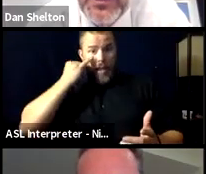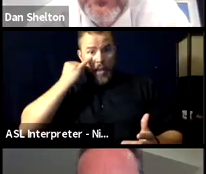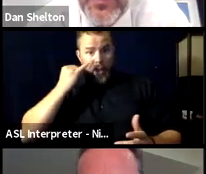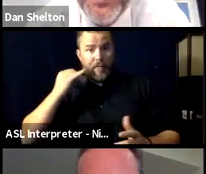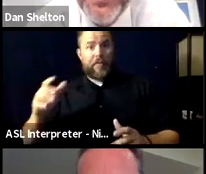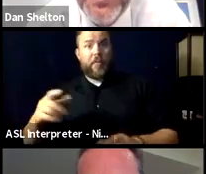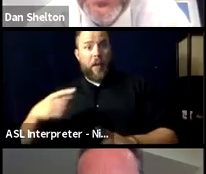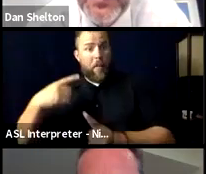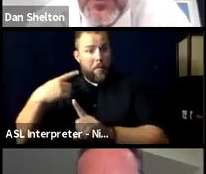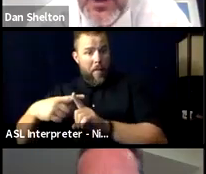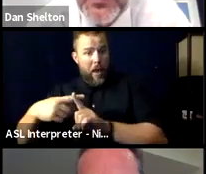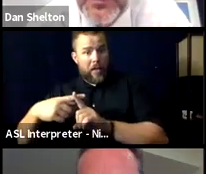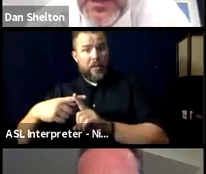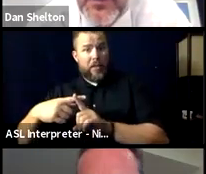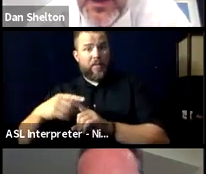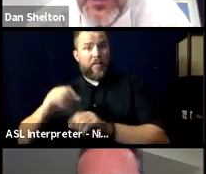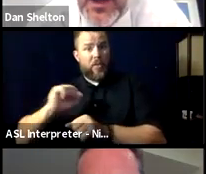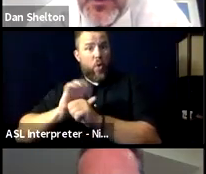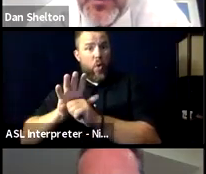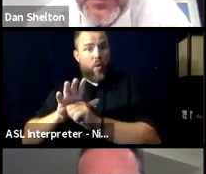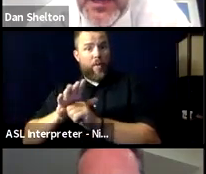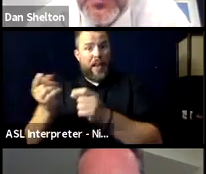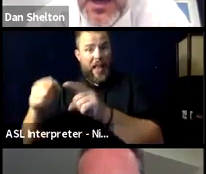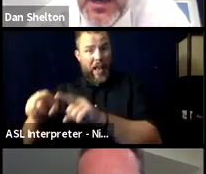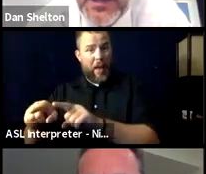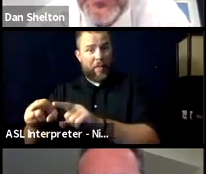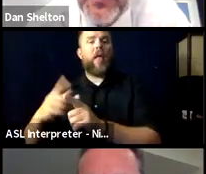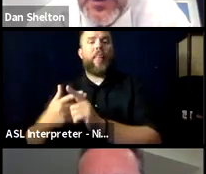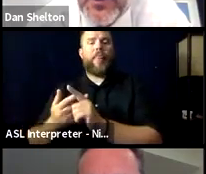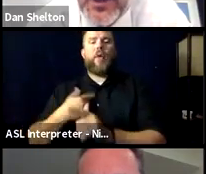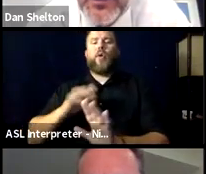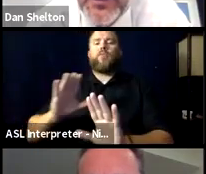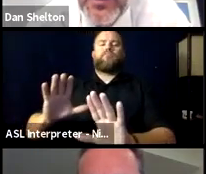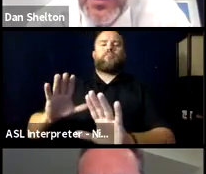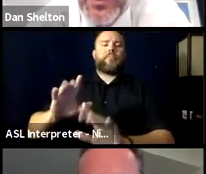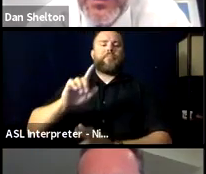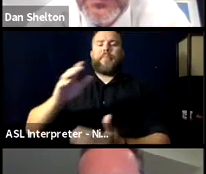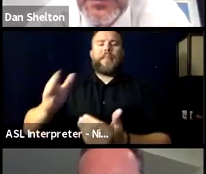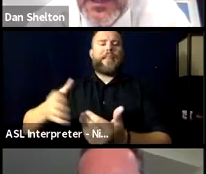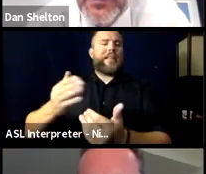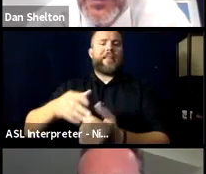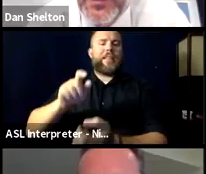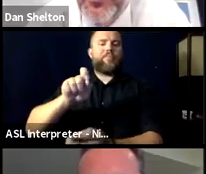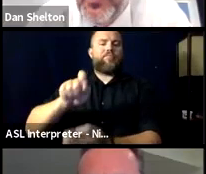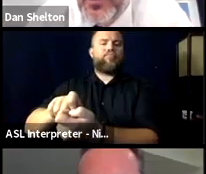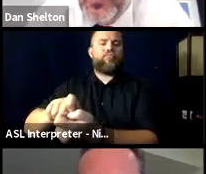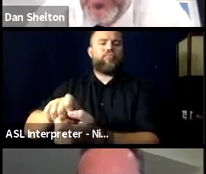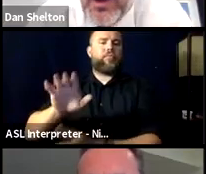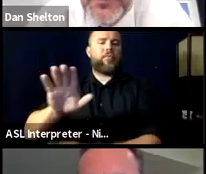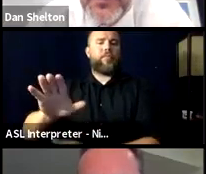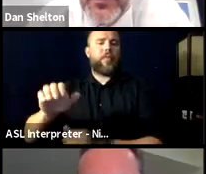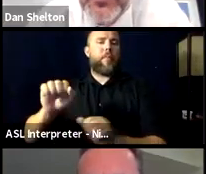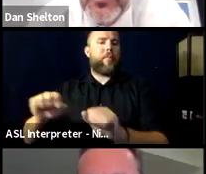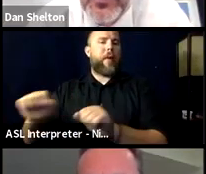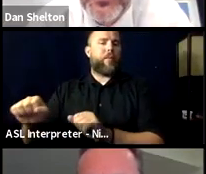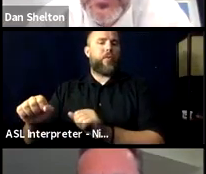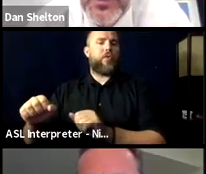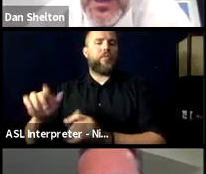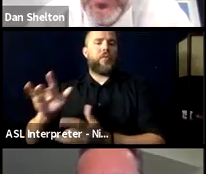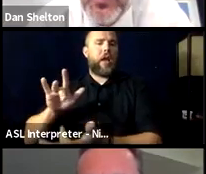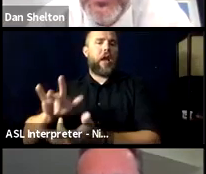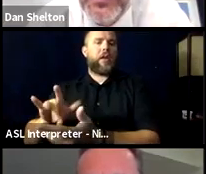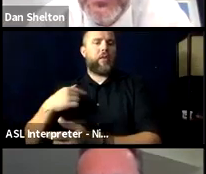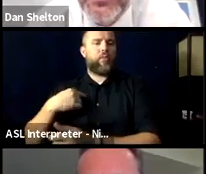would be very easy for us to identify the other potential contacts very quickly, isolate and or quarantine those